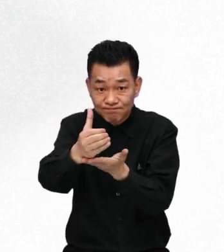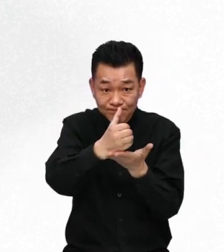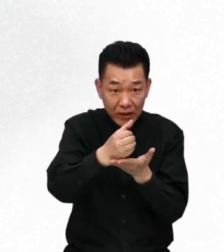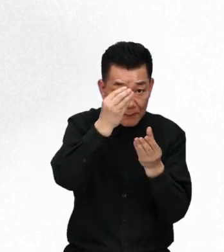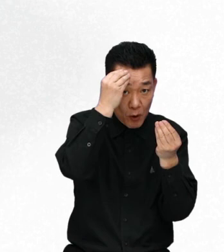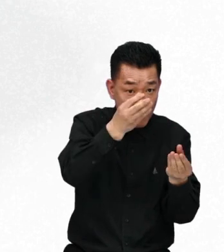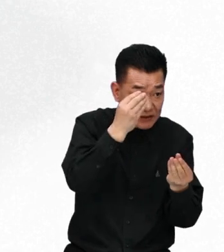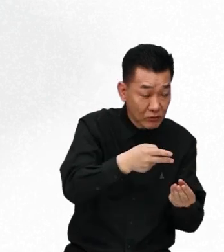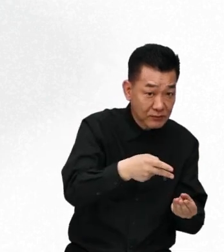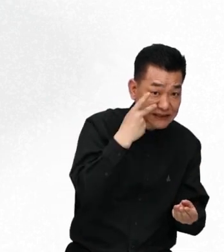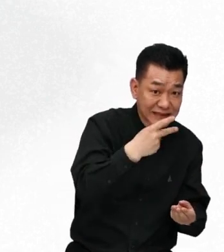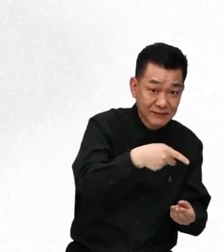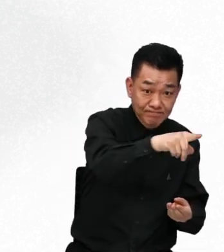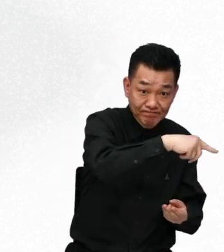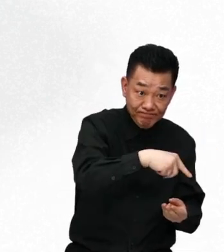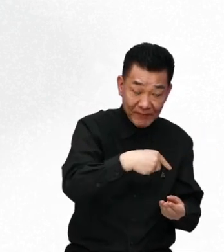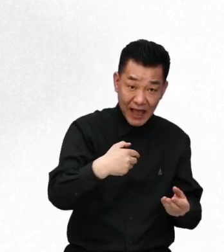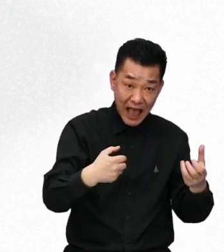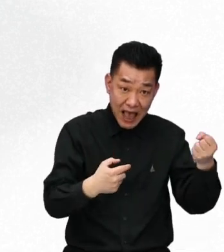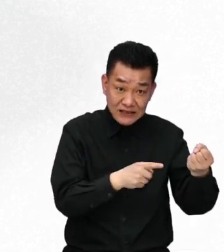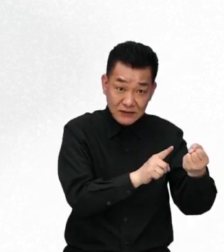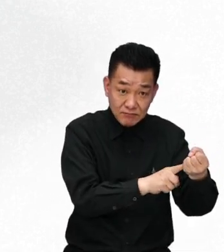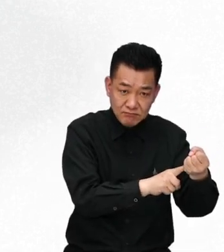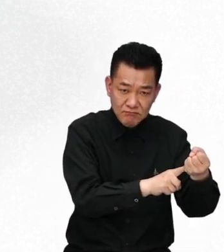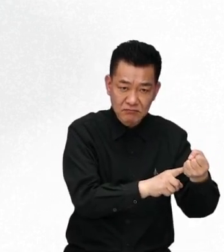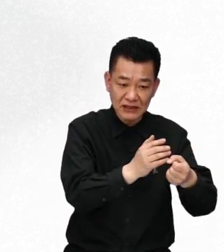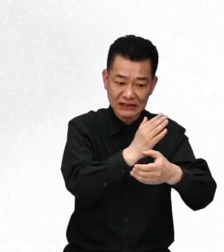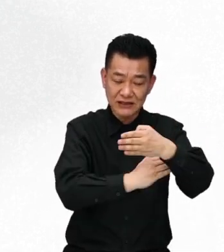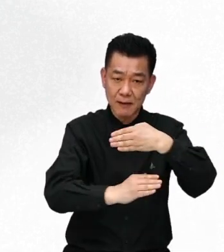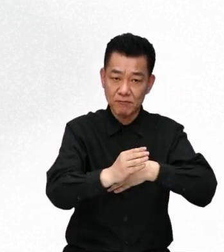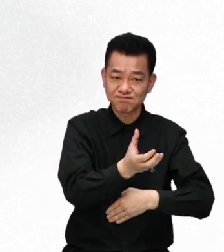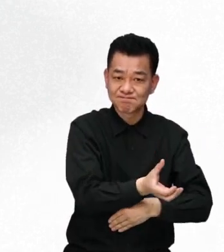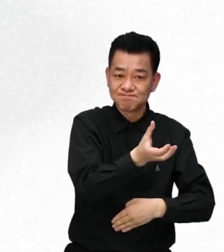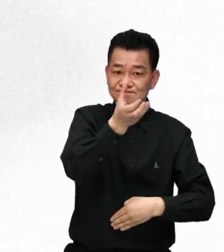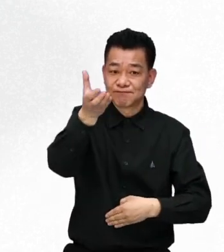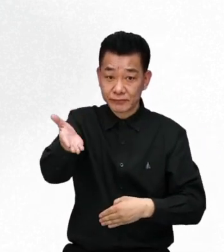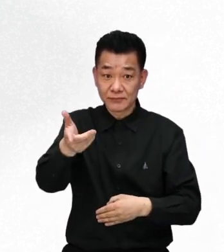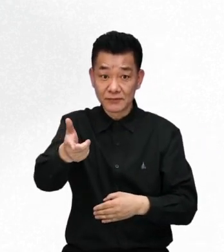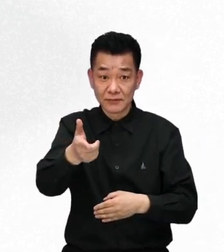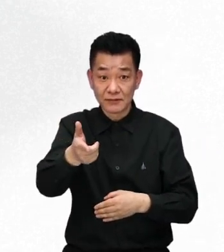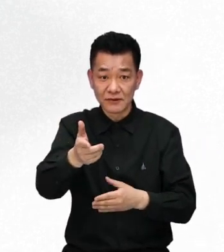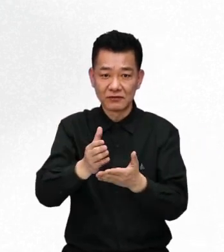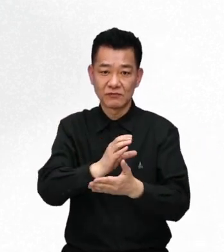data collection and investigation confidentially when there is a reliable